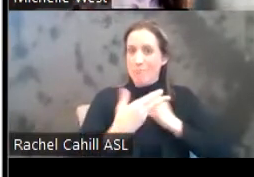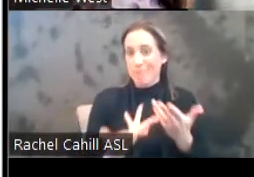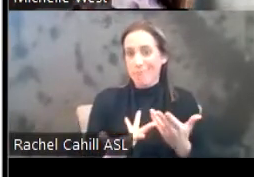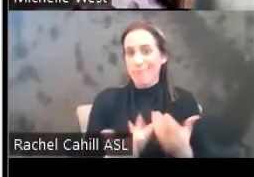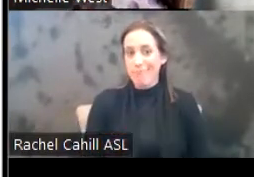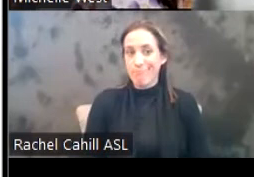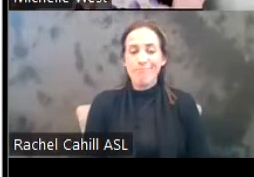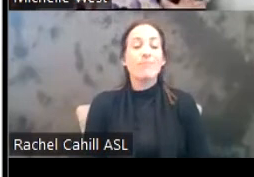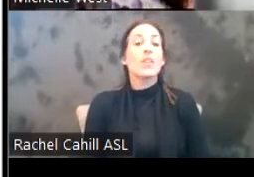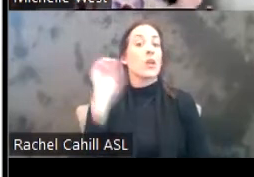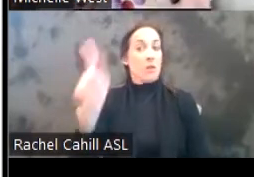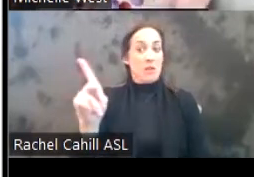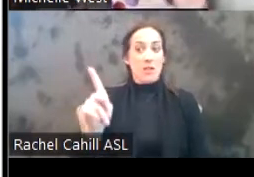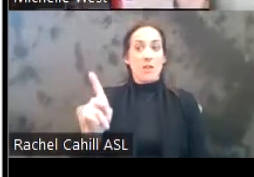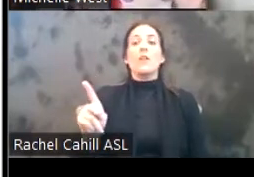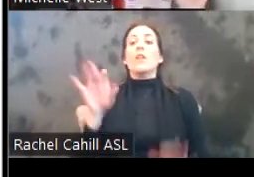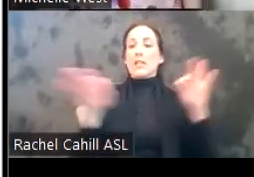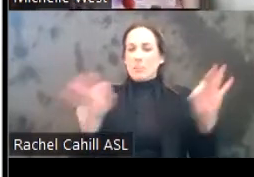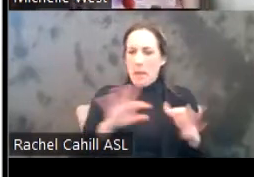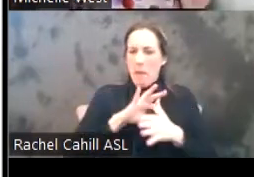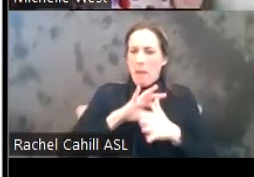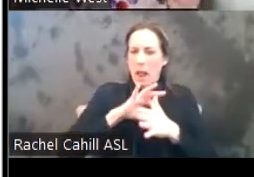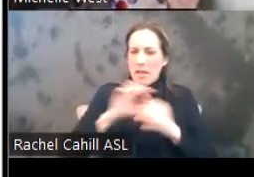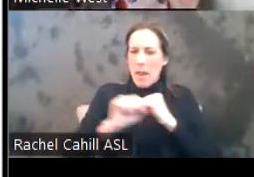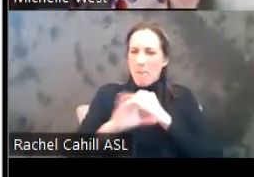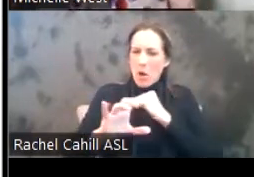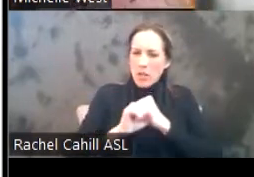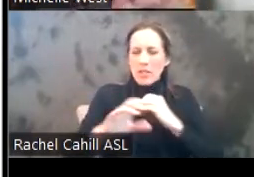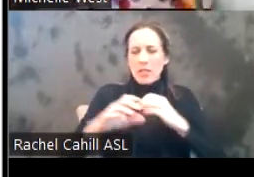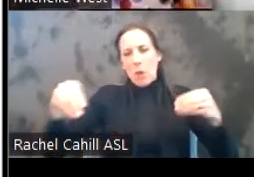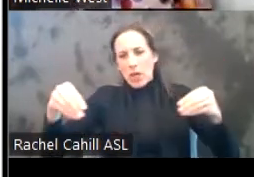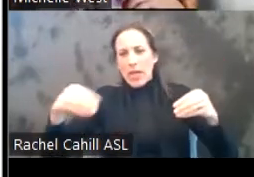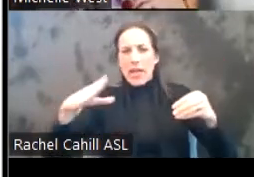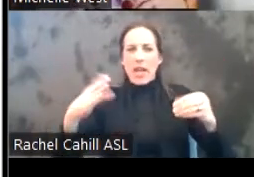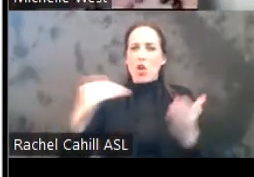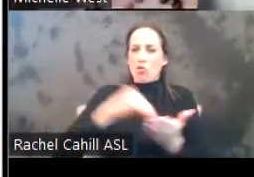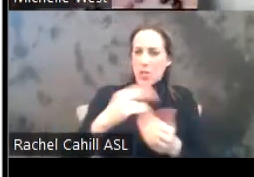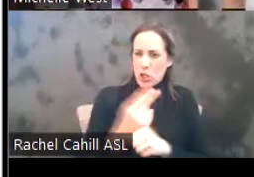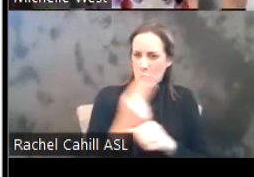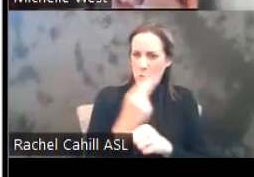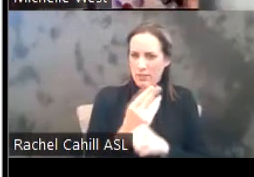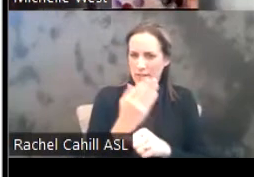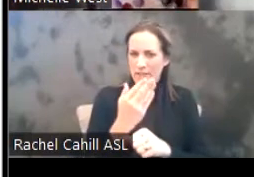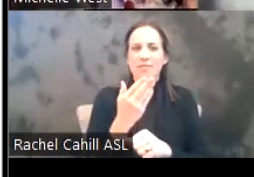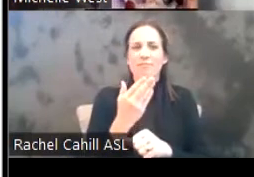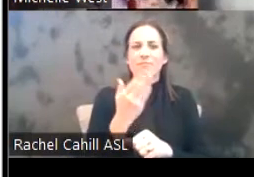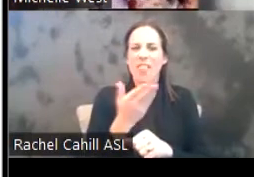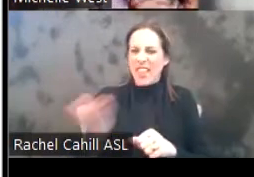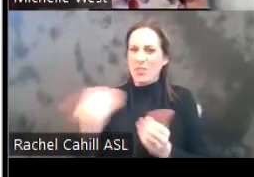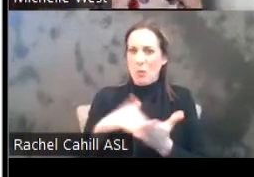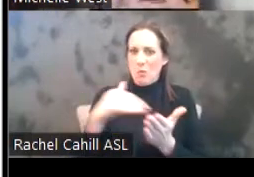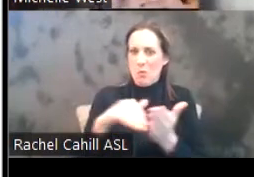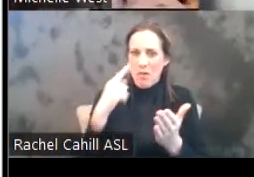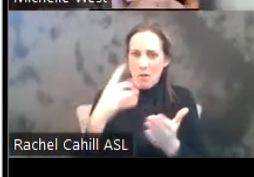All right, so we've gone through content marketing and repurposing. That is a principle you can use beyond advertising, but it's